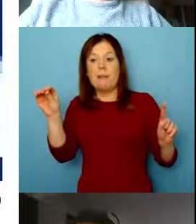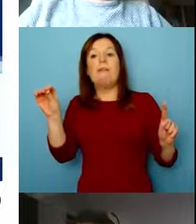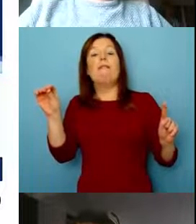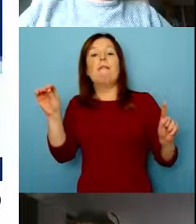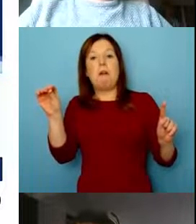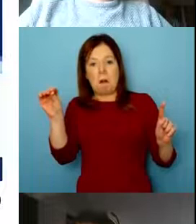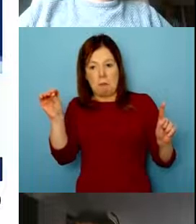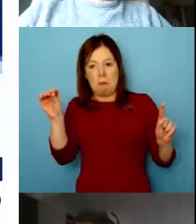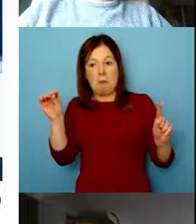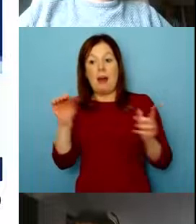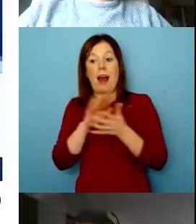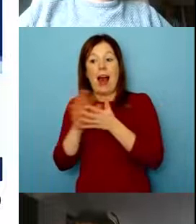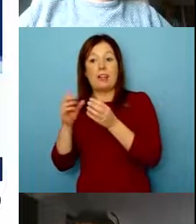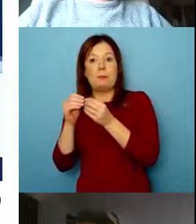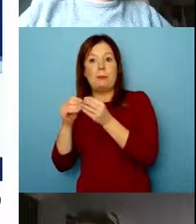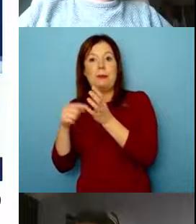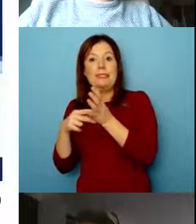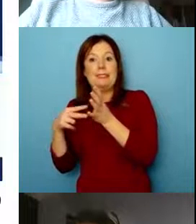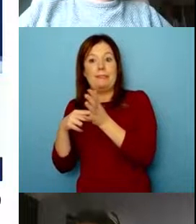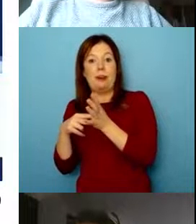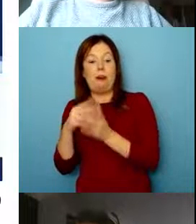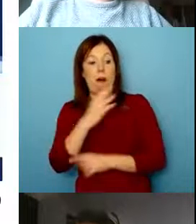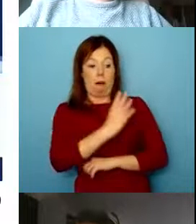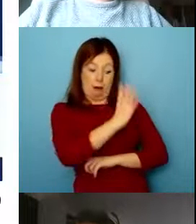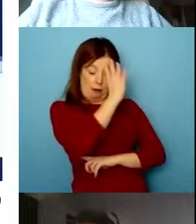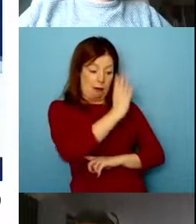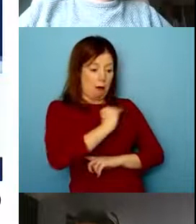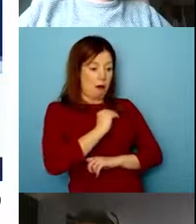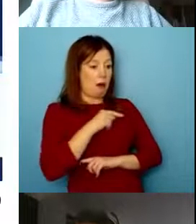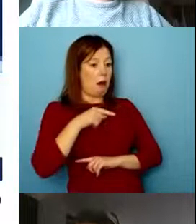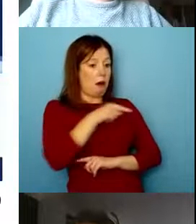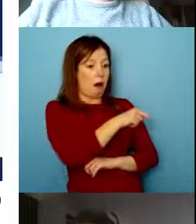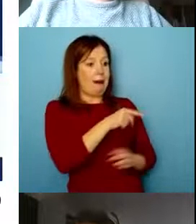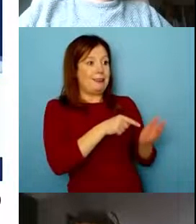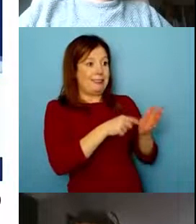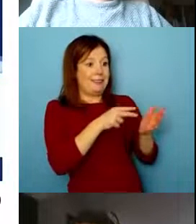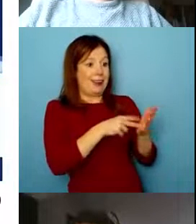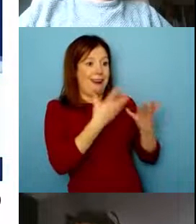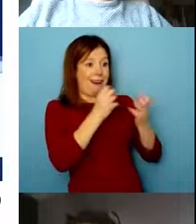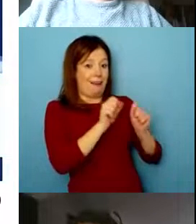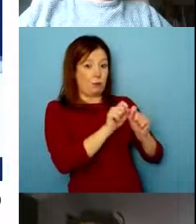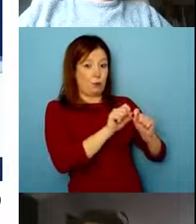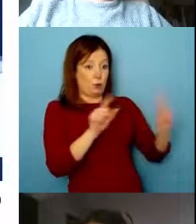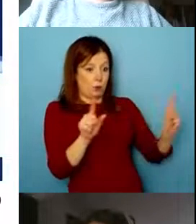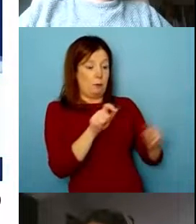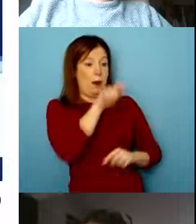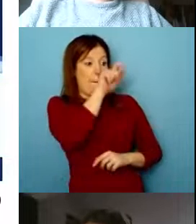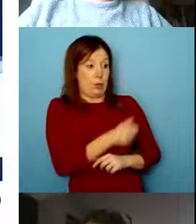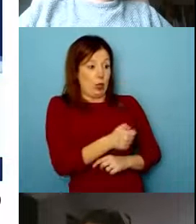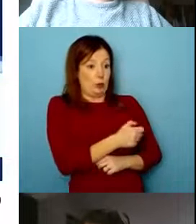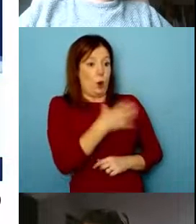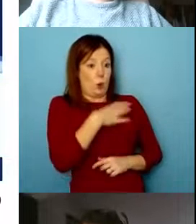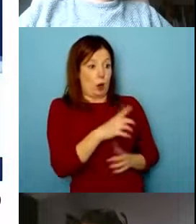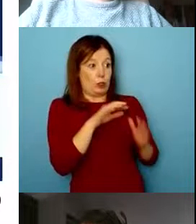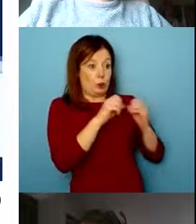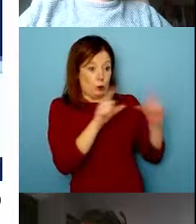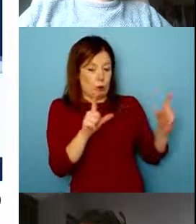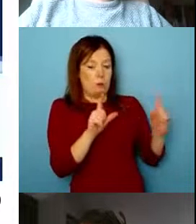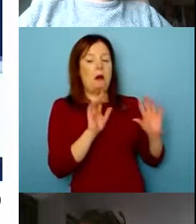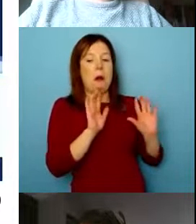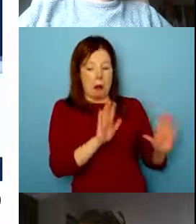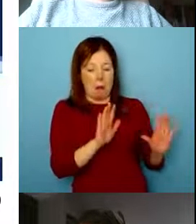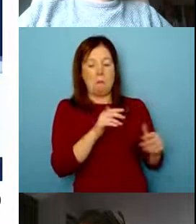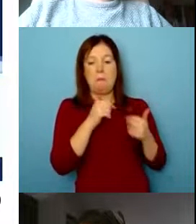application's in a position where it's got a good set of information about what the TV device is capable of, and it knows its own capabilities as well. So